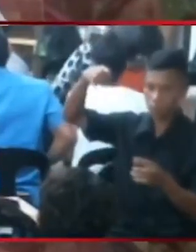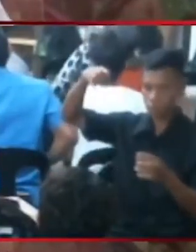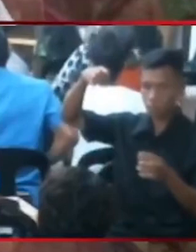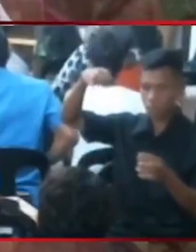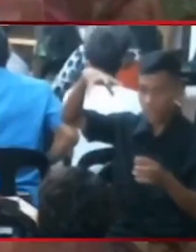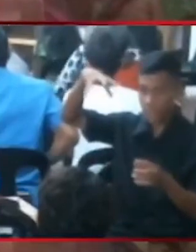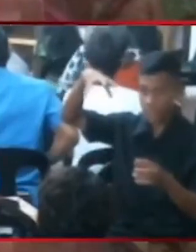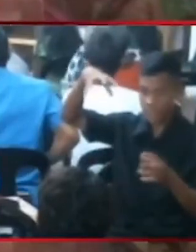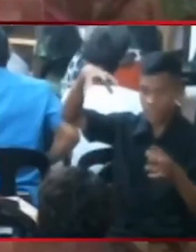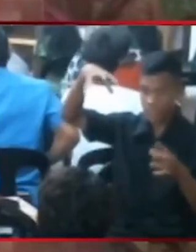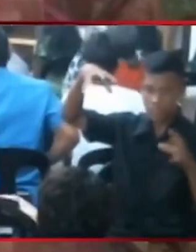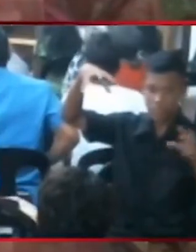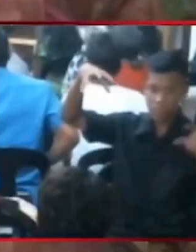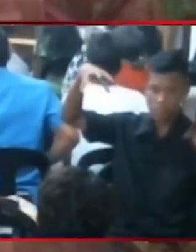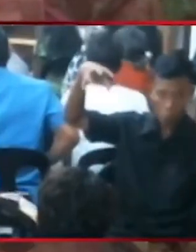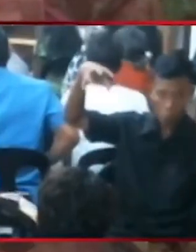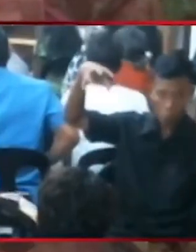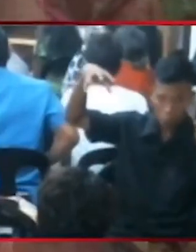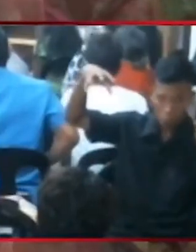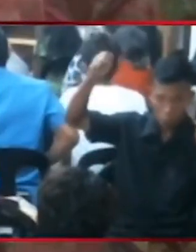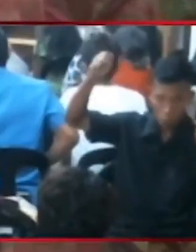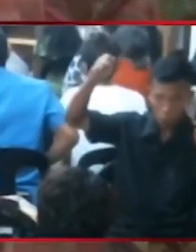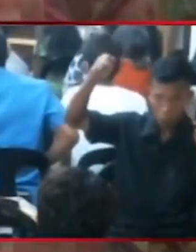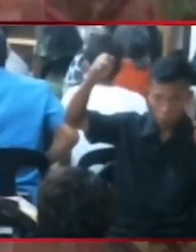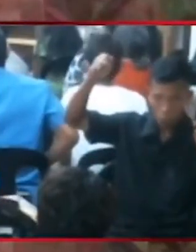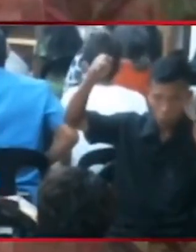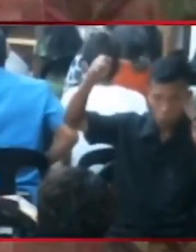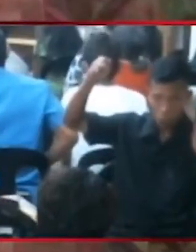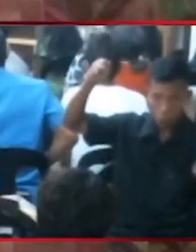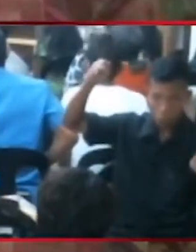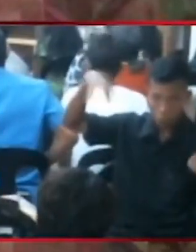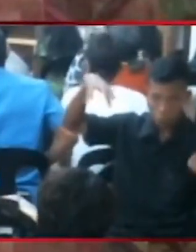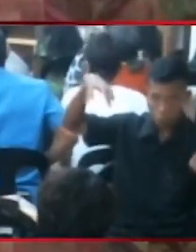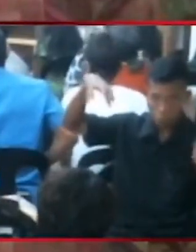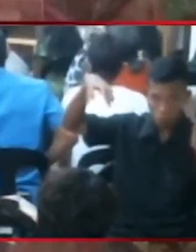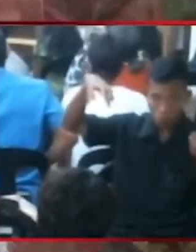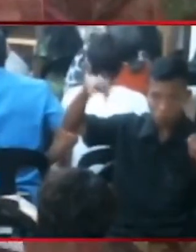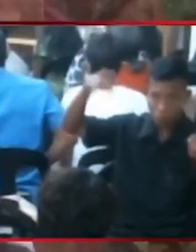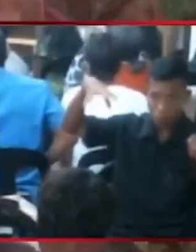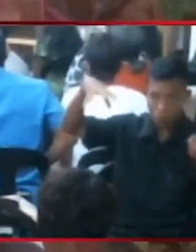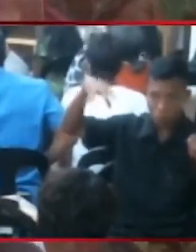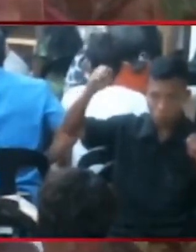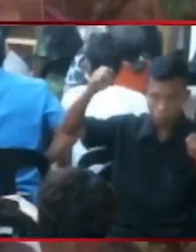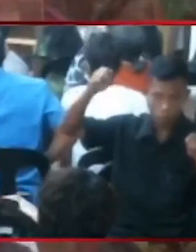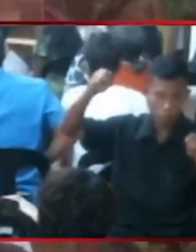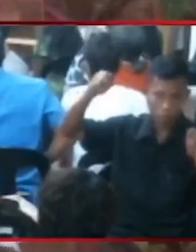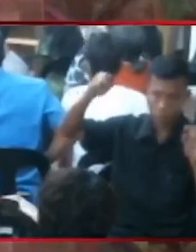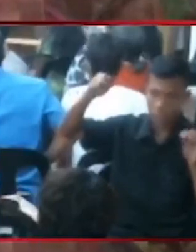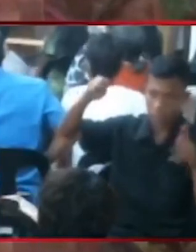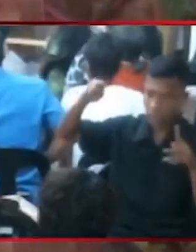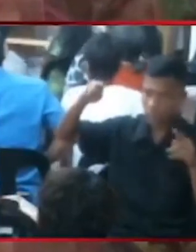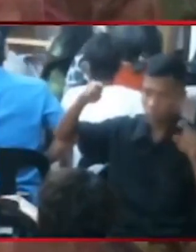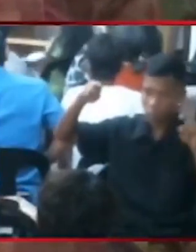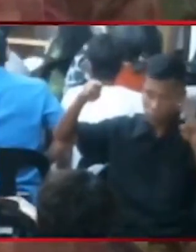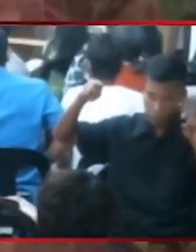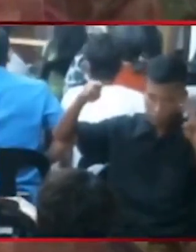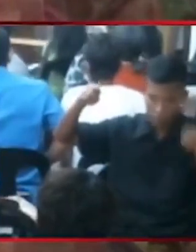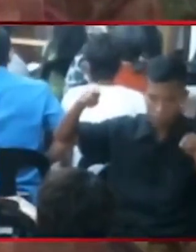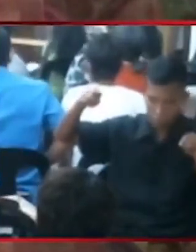Keep your light shining for Christ and your faith growing and glowing for the Lord Jesus